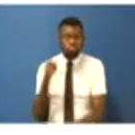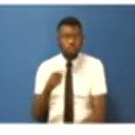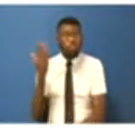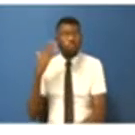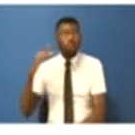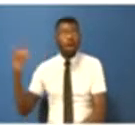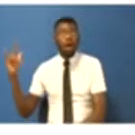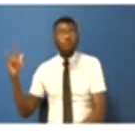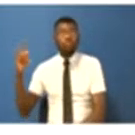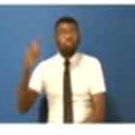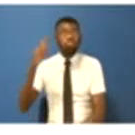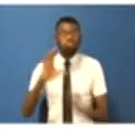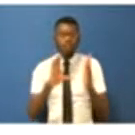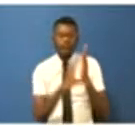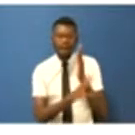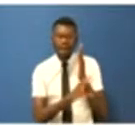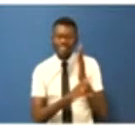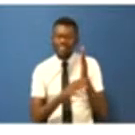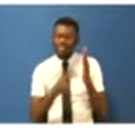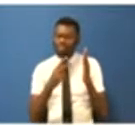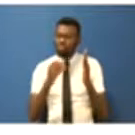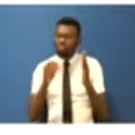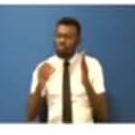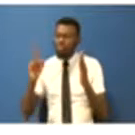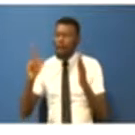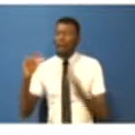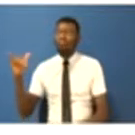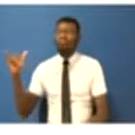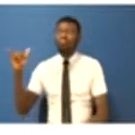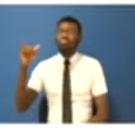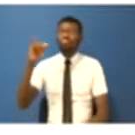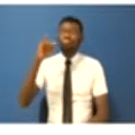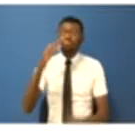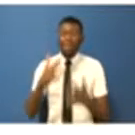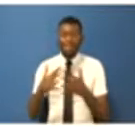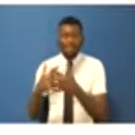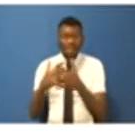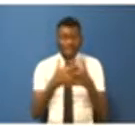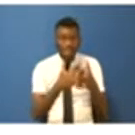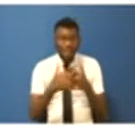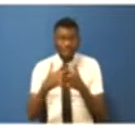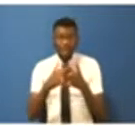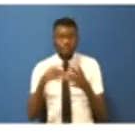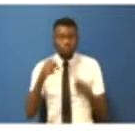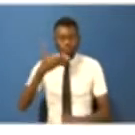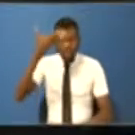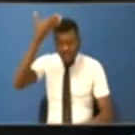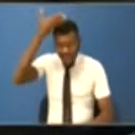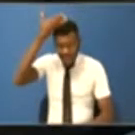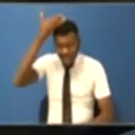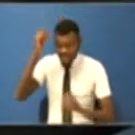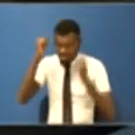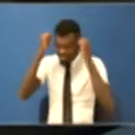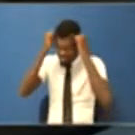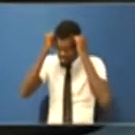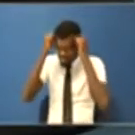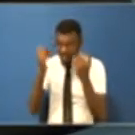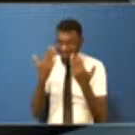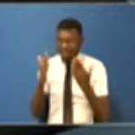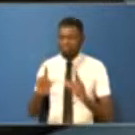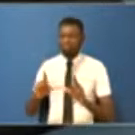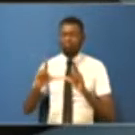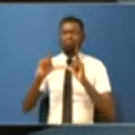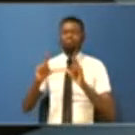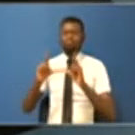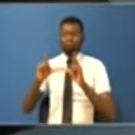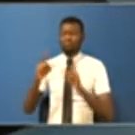country in 2001 yes to go to the united states yes you're a certified nurse in the united states yes you've attained three of your